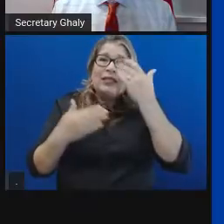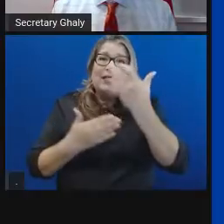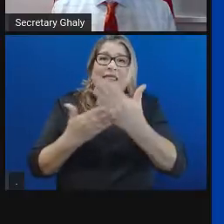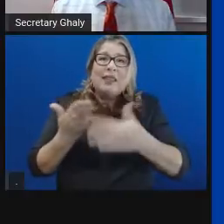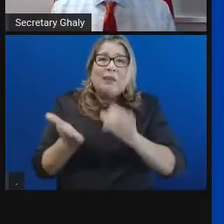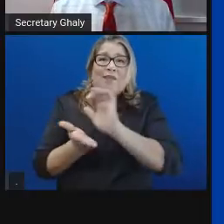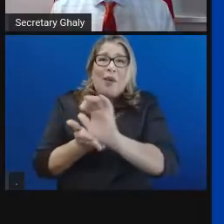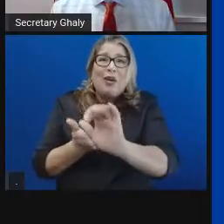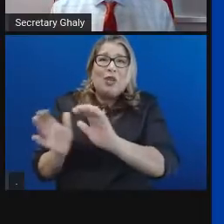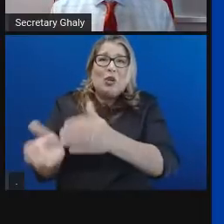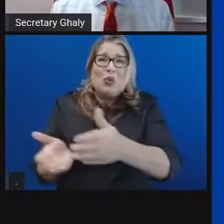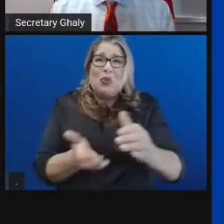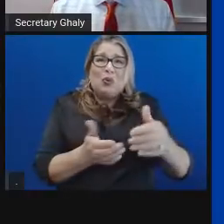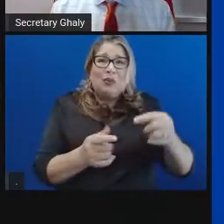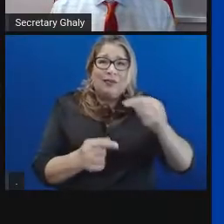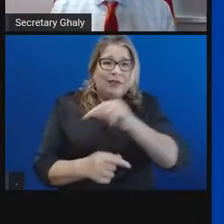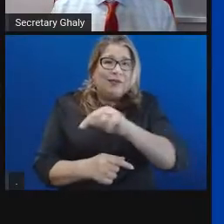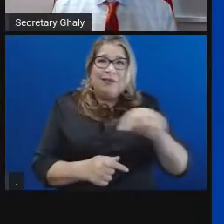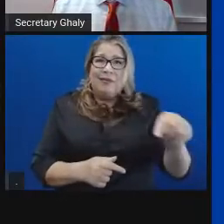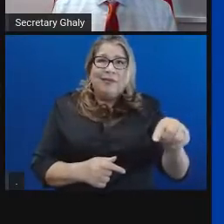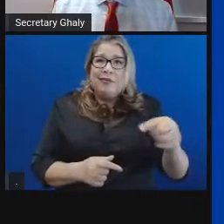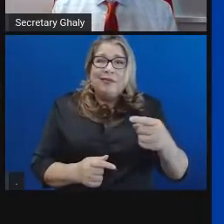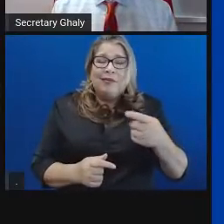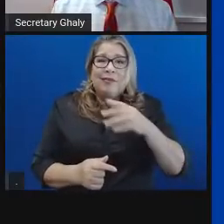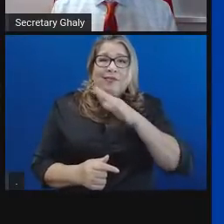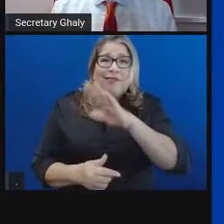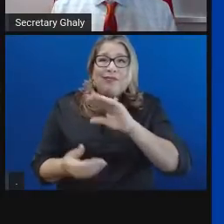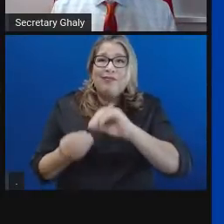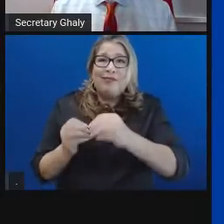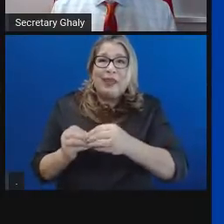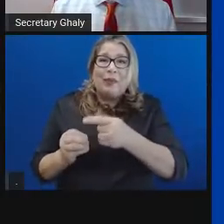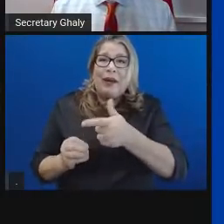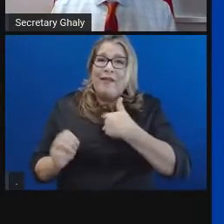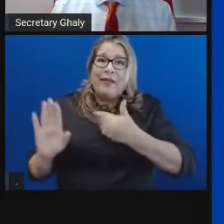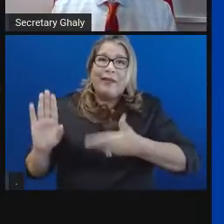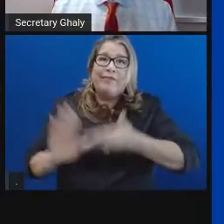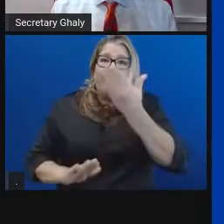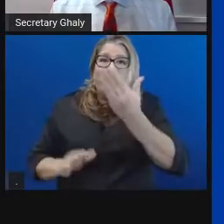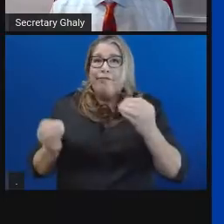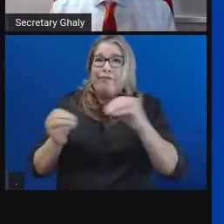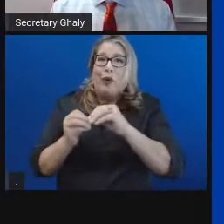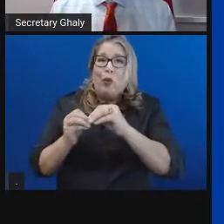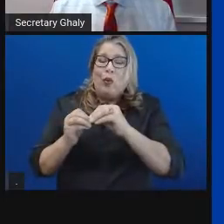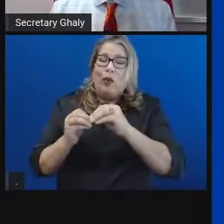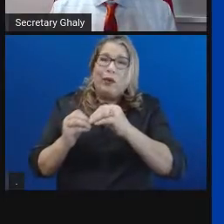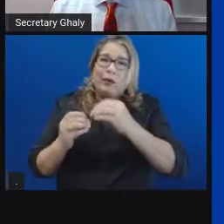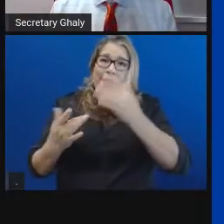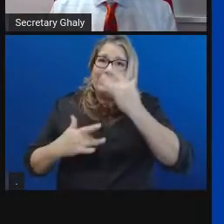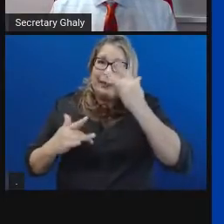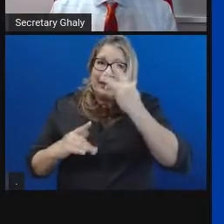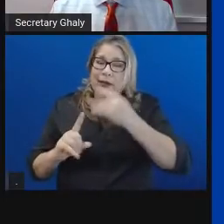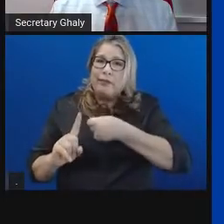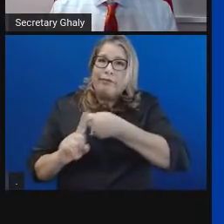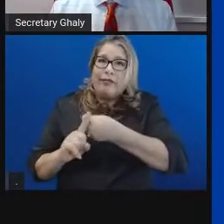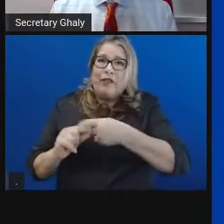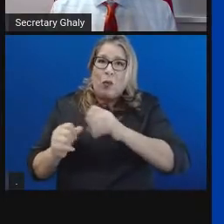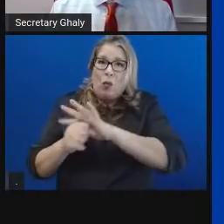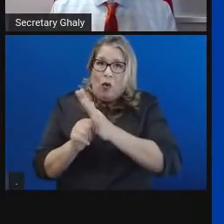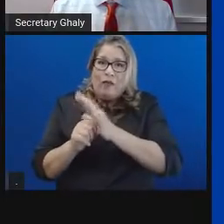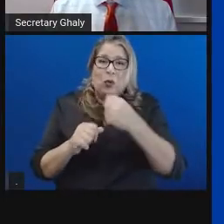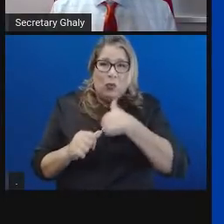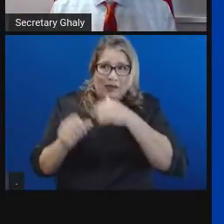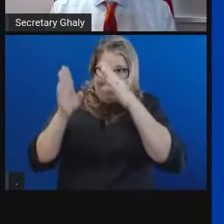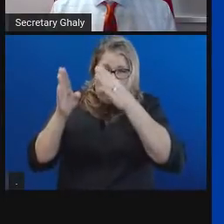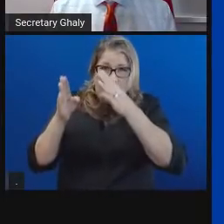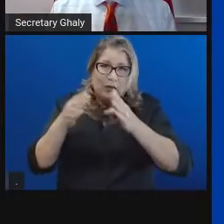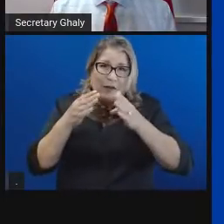on the entire on the entire community itself. So today, without the